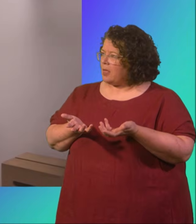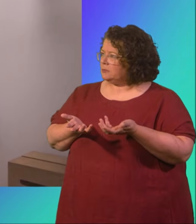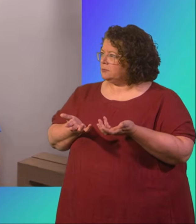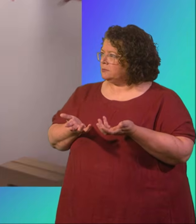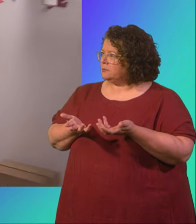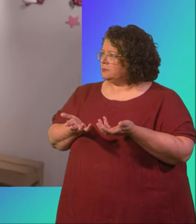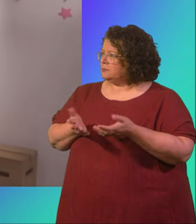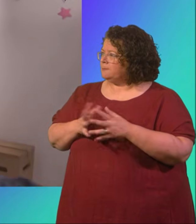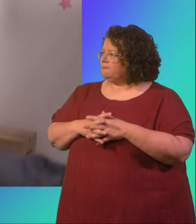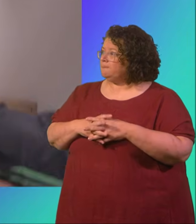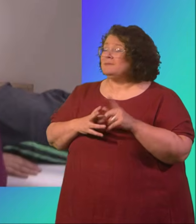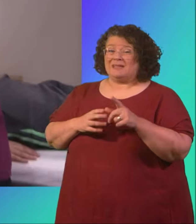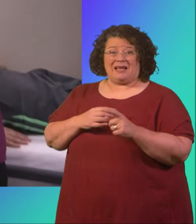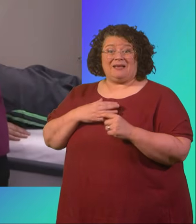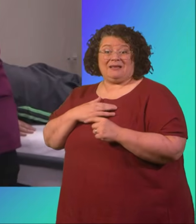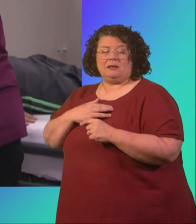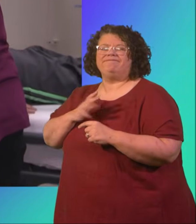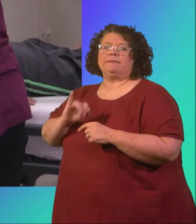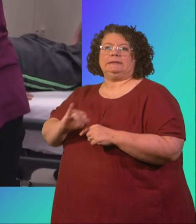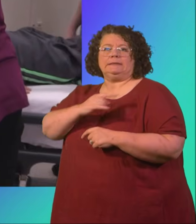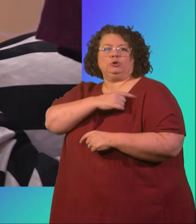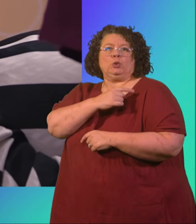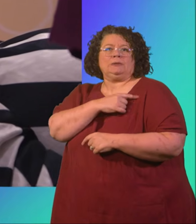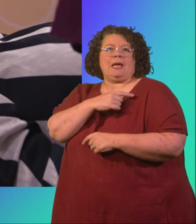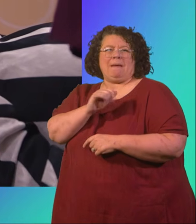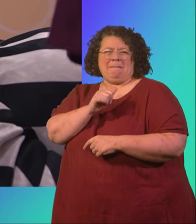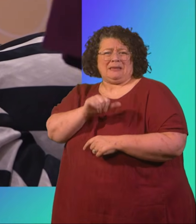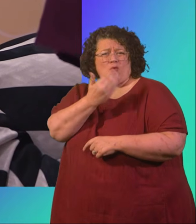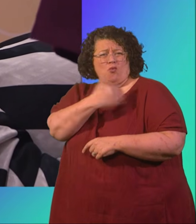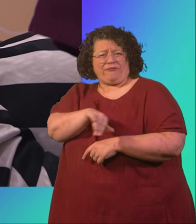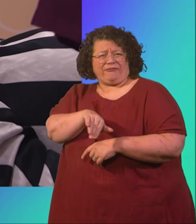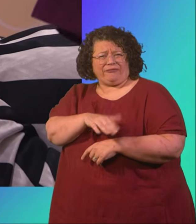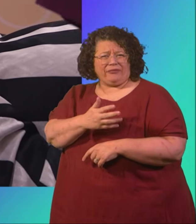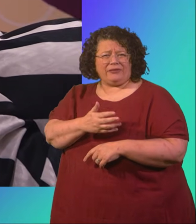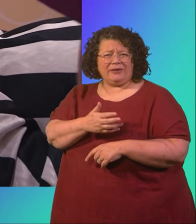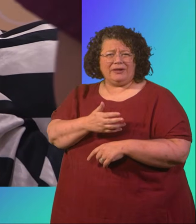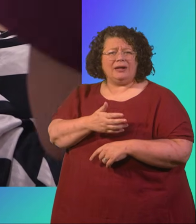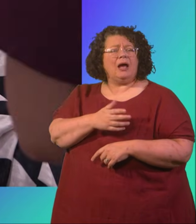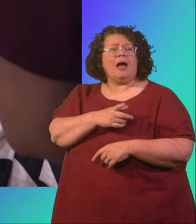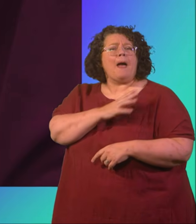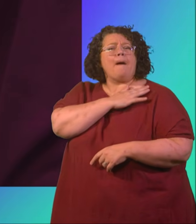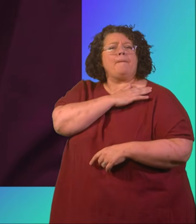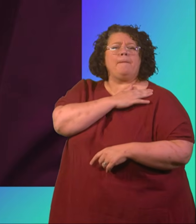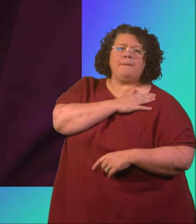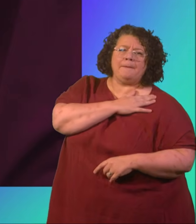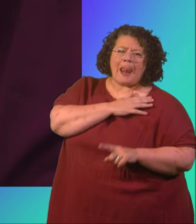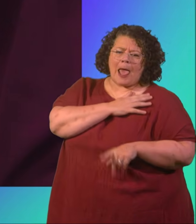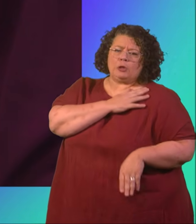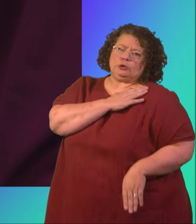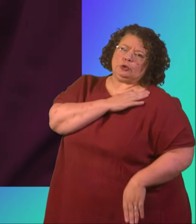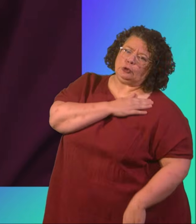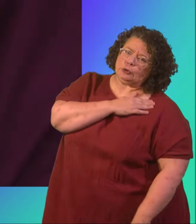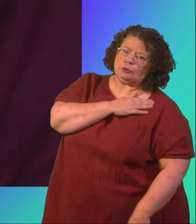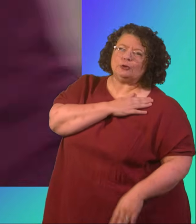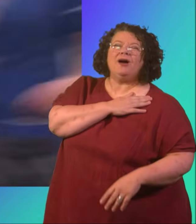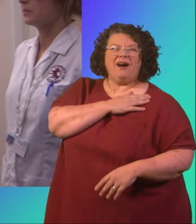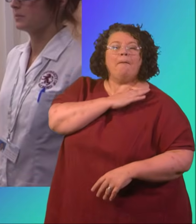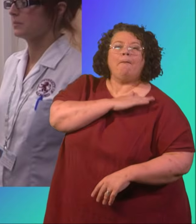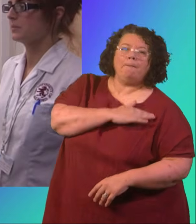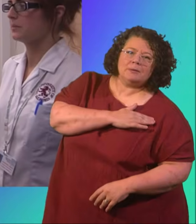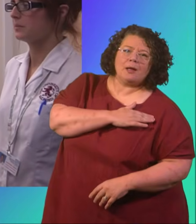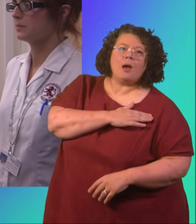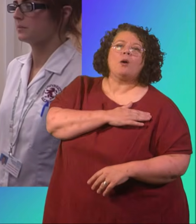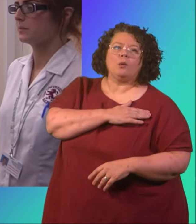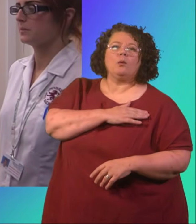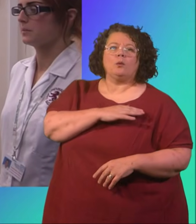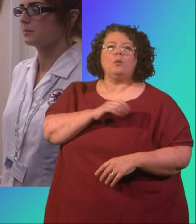now his shoulders are in the way. They could cut them off. Pull down so you feel like you're trying to touch your toes. Yeah, that's probably better. Keep